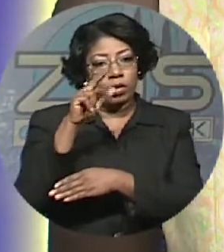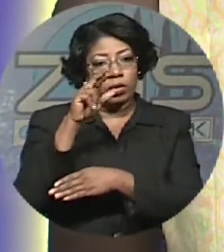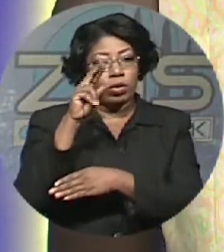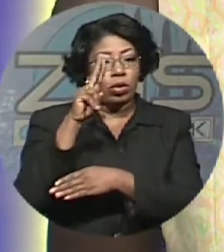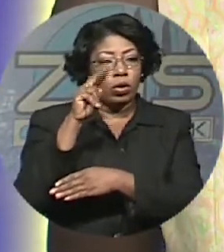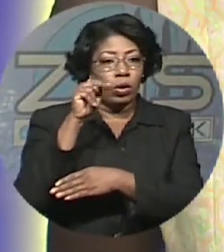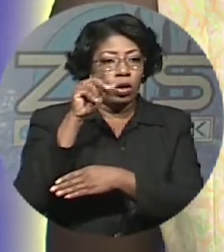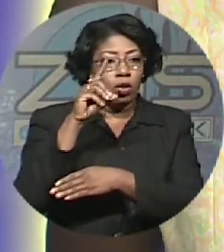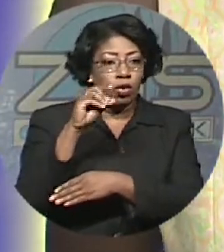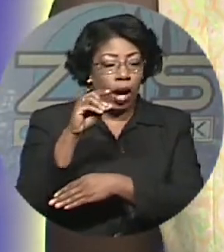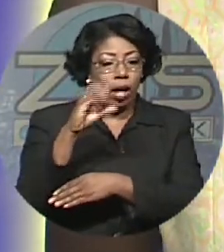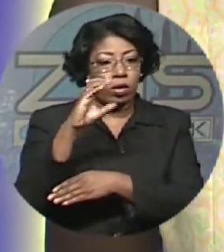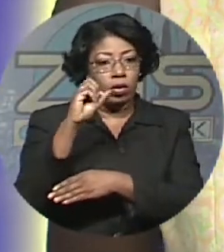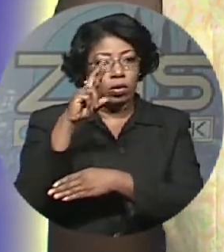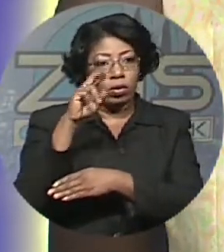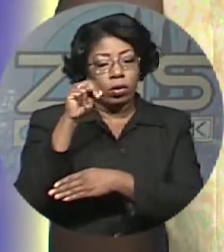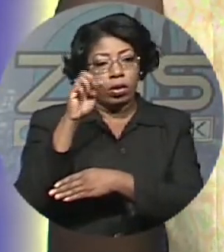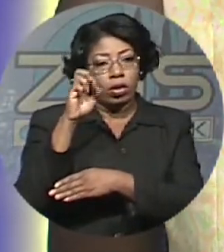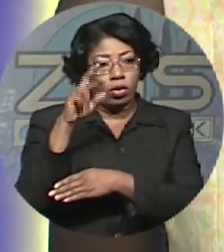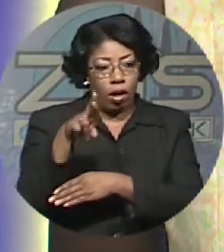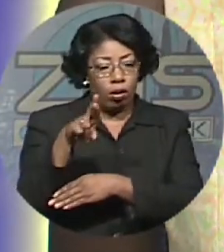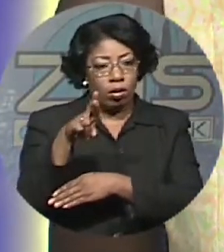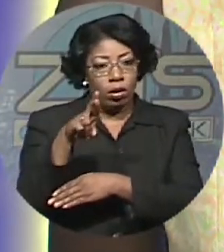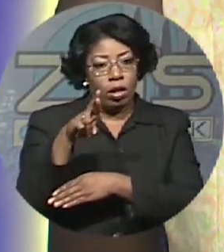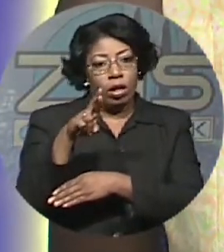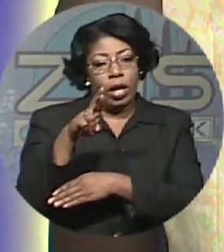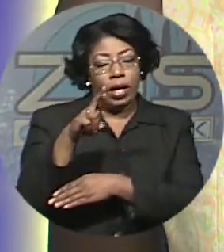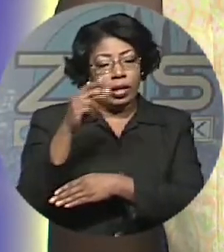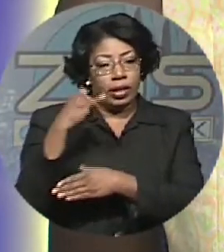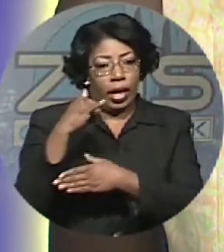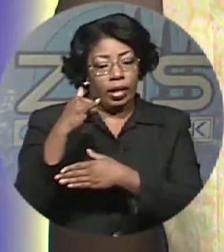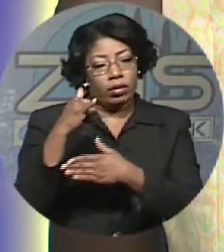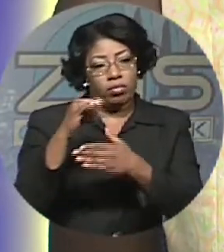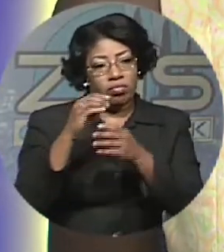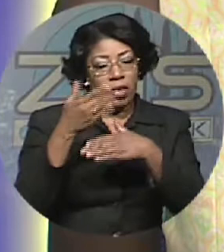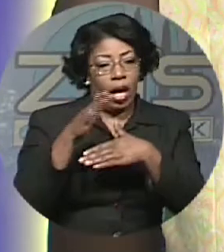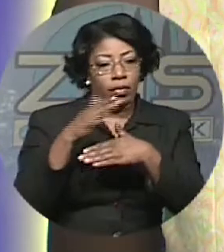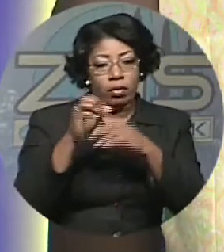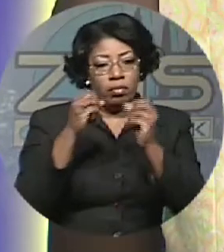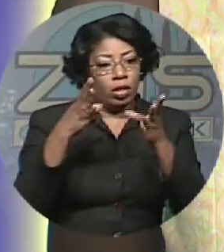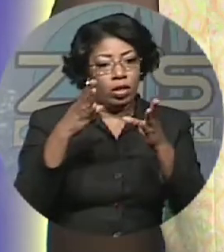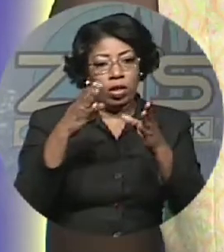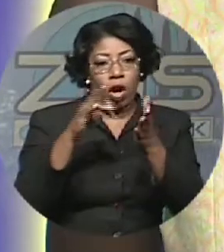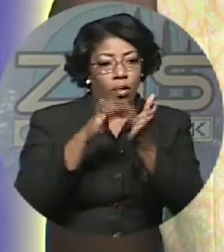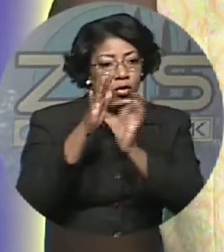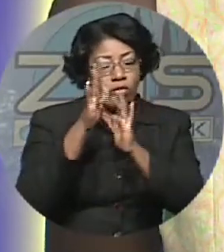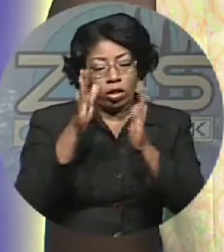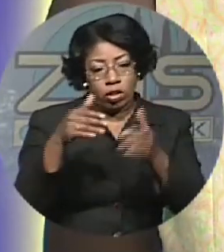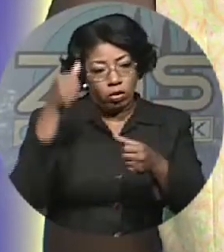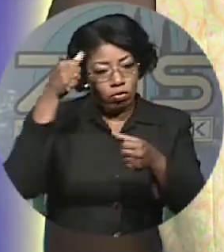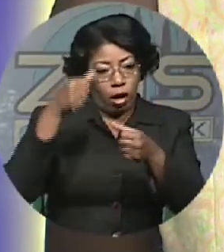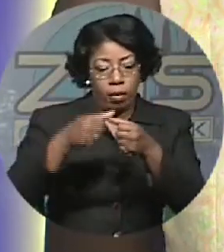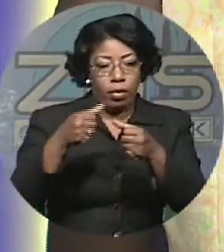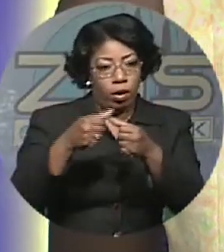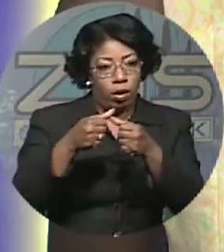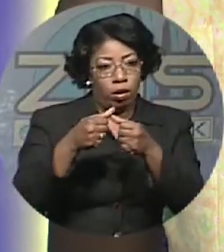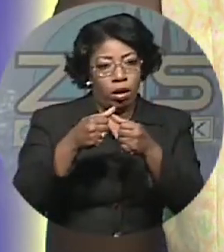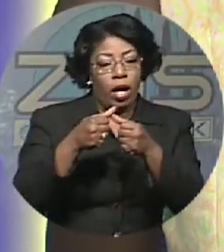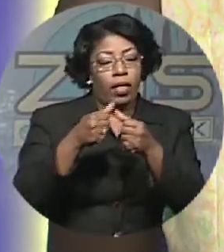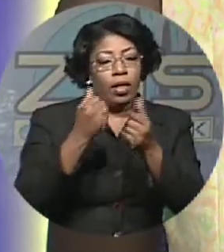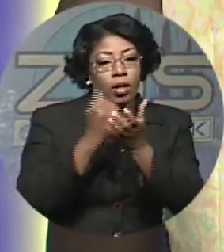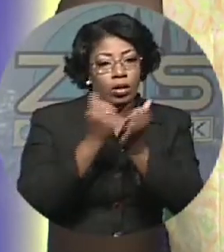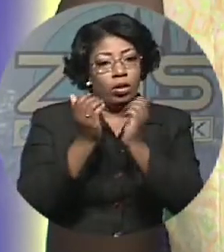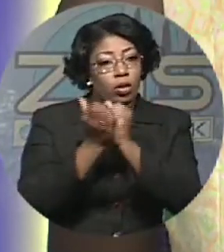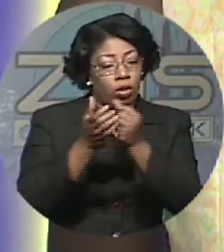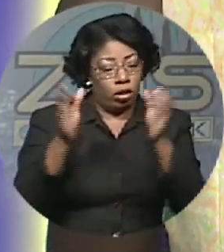homicide count to near 40 for the year. This just after millions of Christians around the world commemorated the crucifixion of Jesus Christ on Good